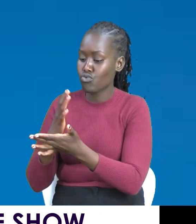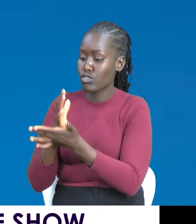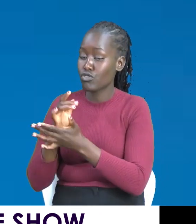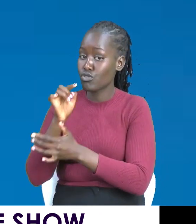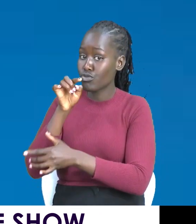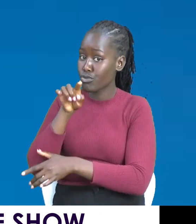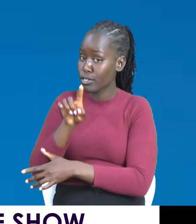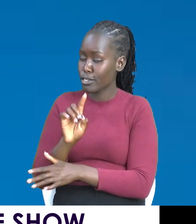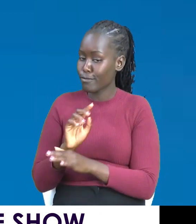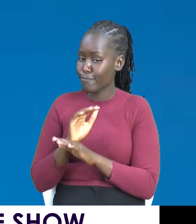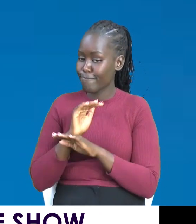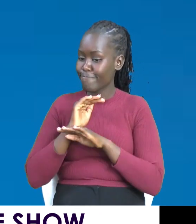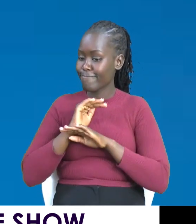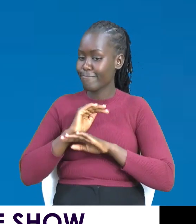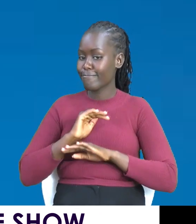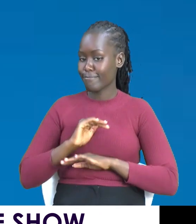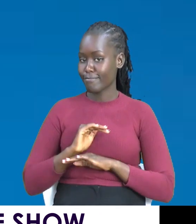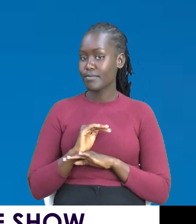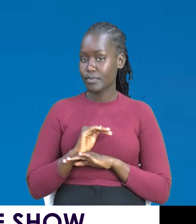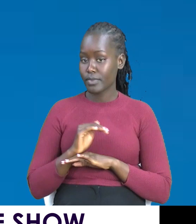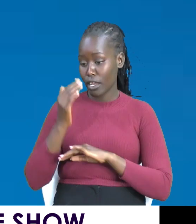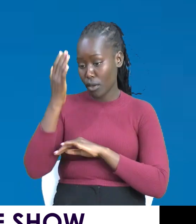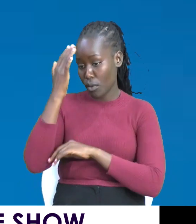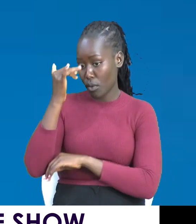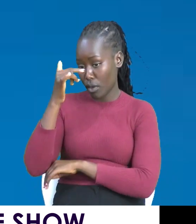yourself, you relax all that because